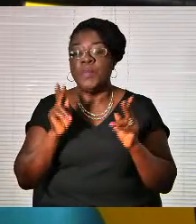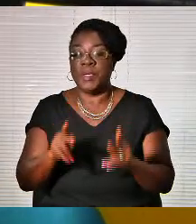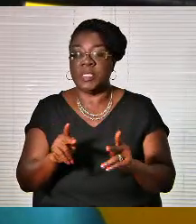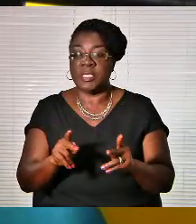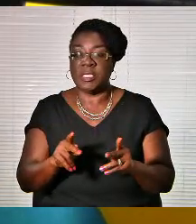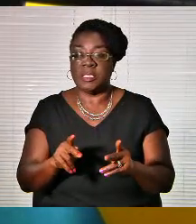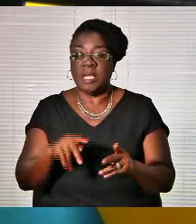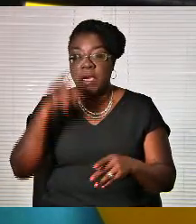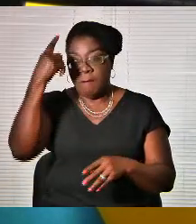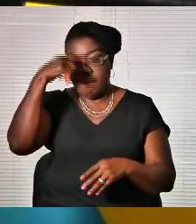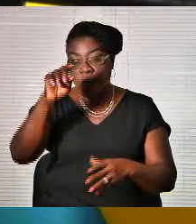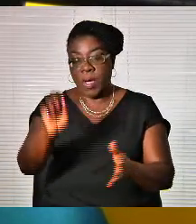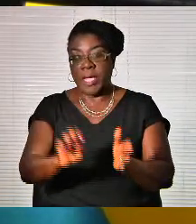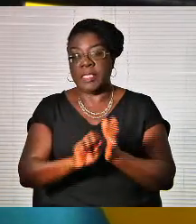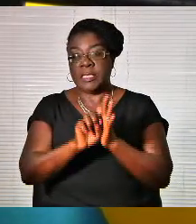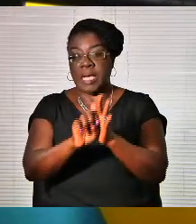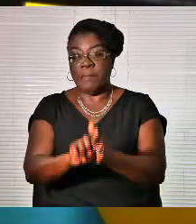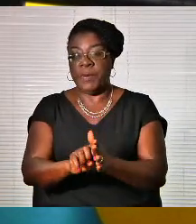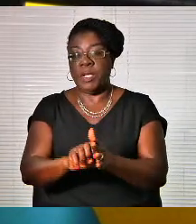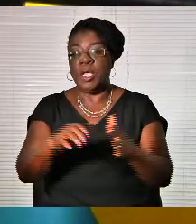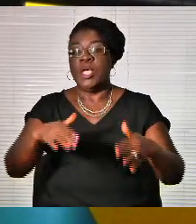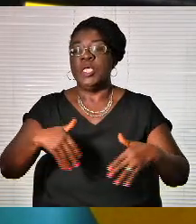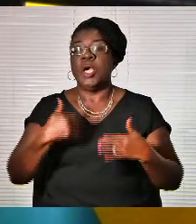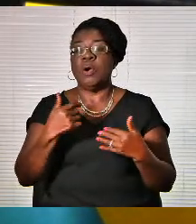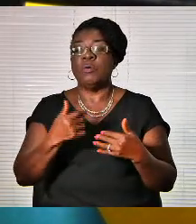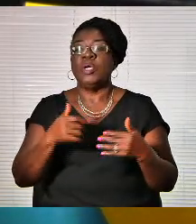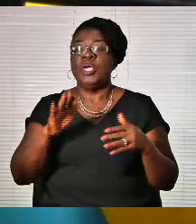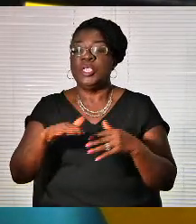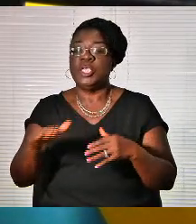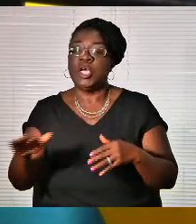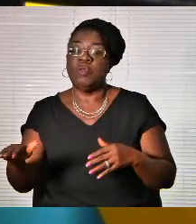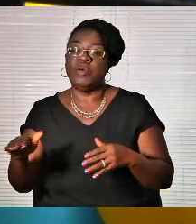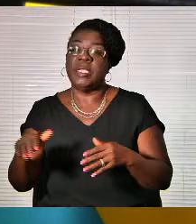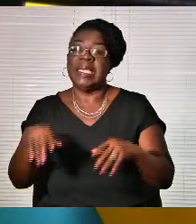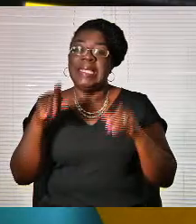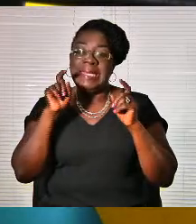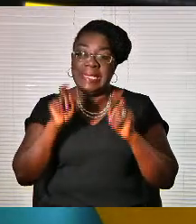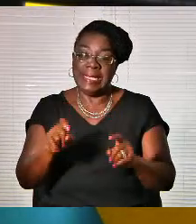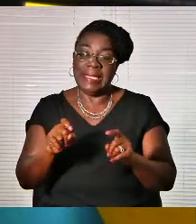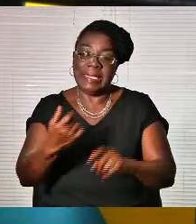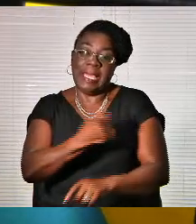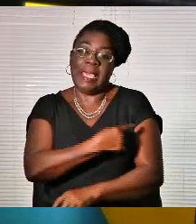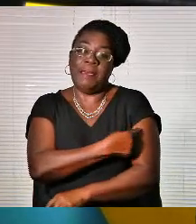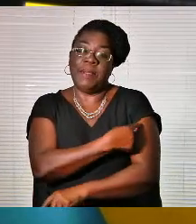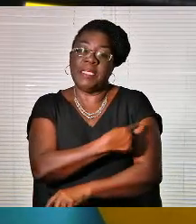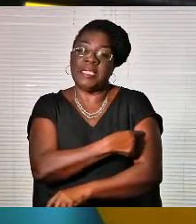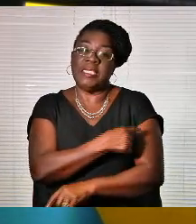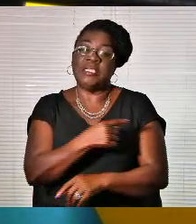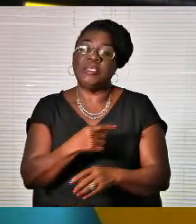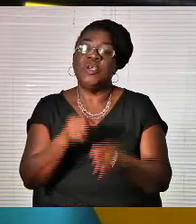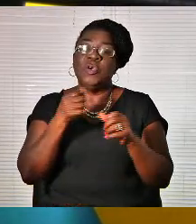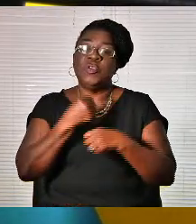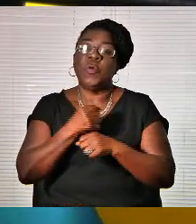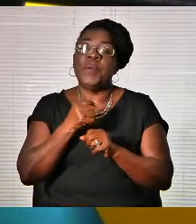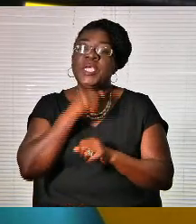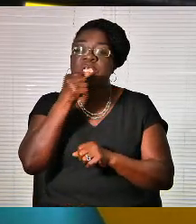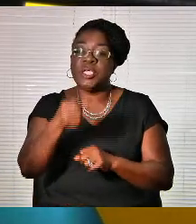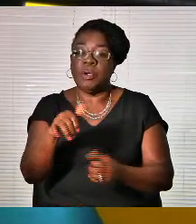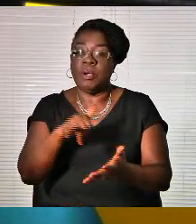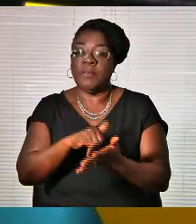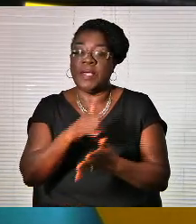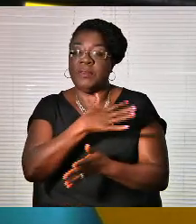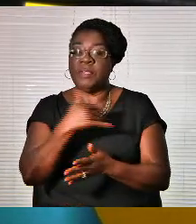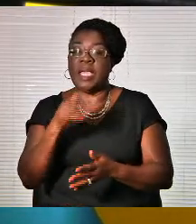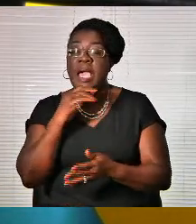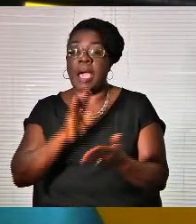For example, young children need their immunizations kept up to date to ensure that they are protected from preventable